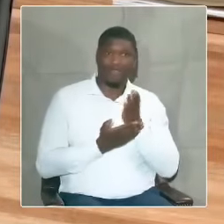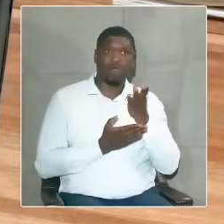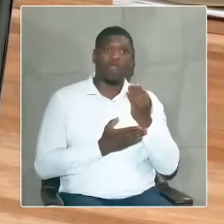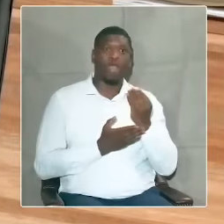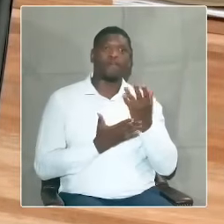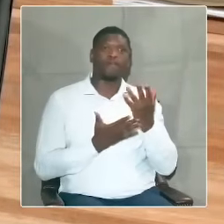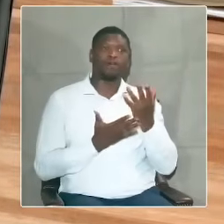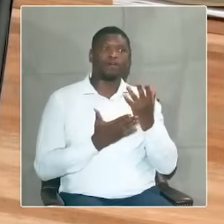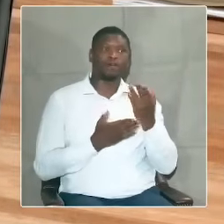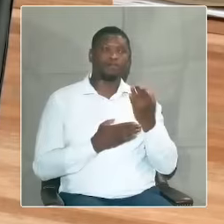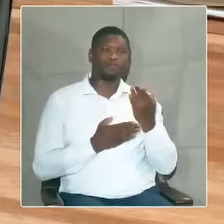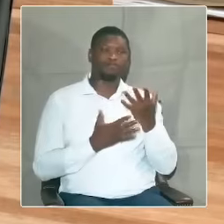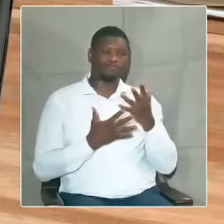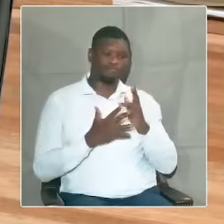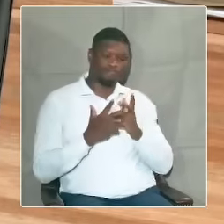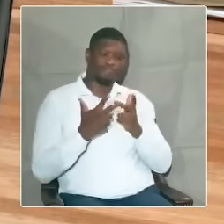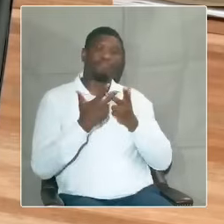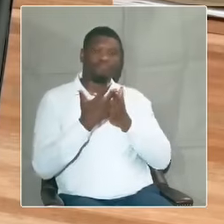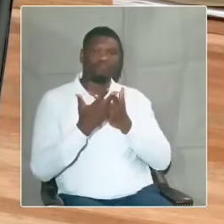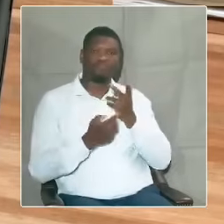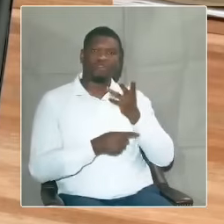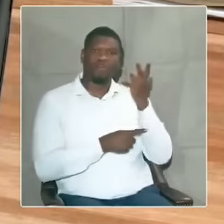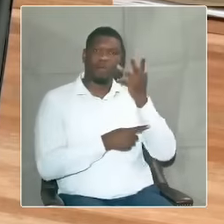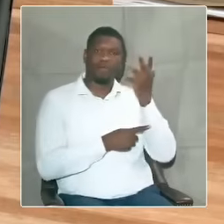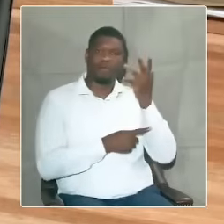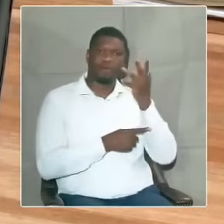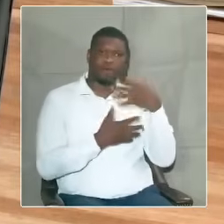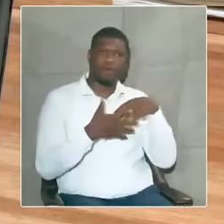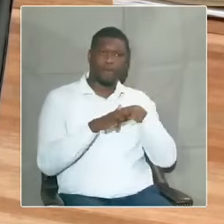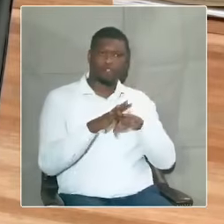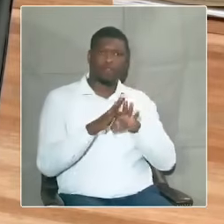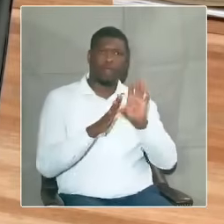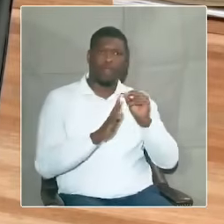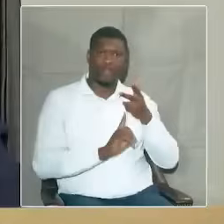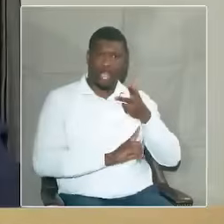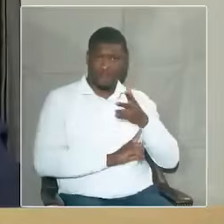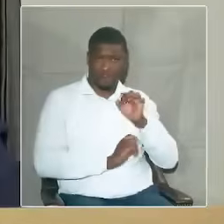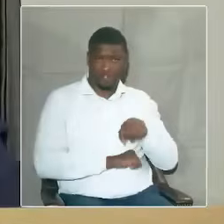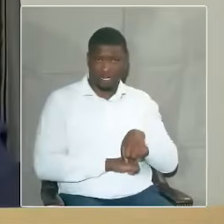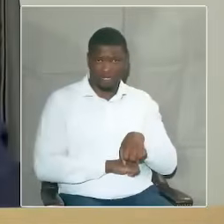that is going to be made to the commission, that it be heard in camera.